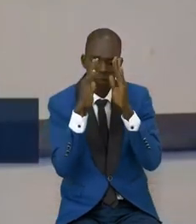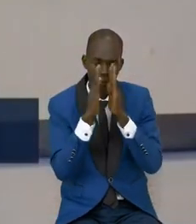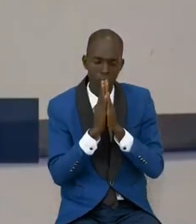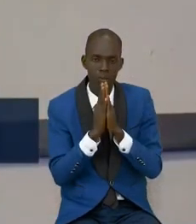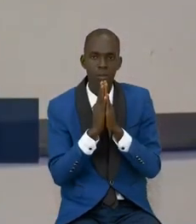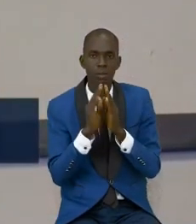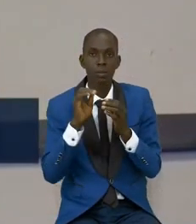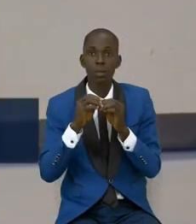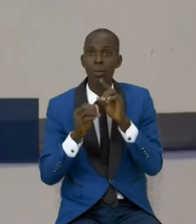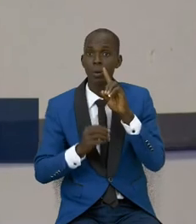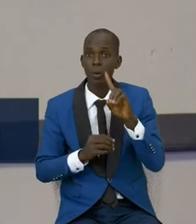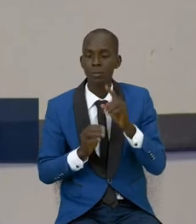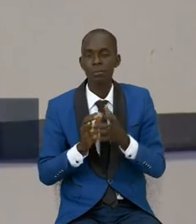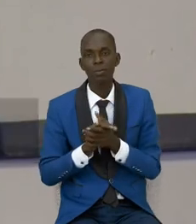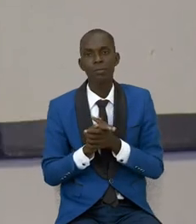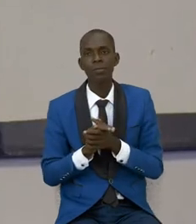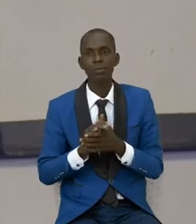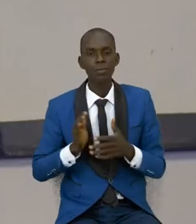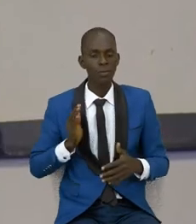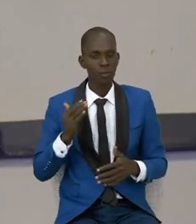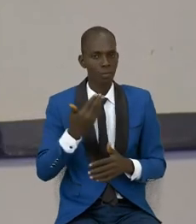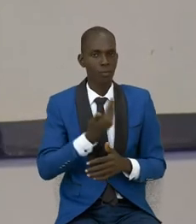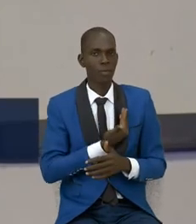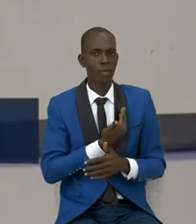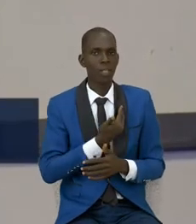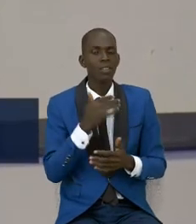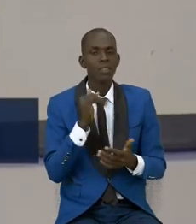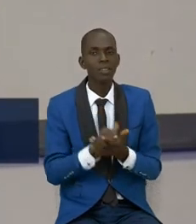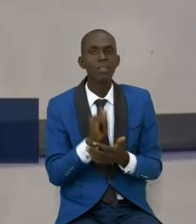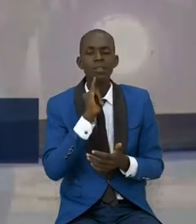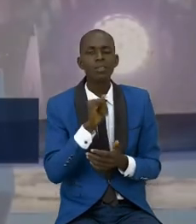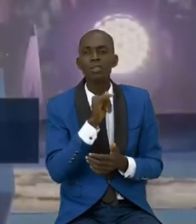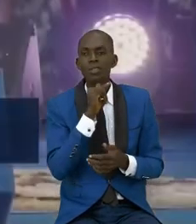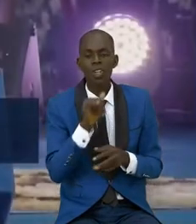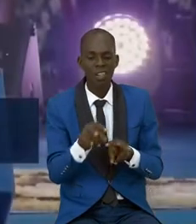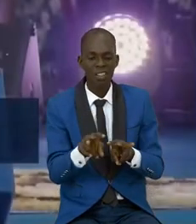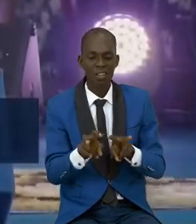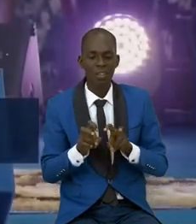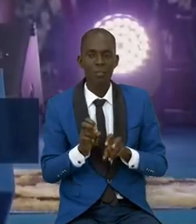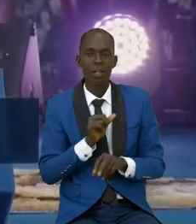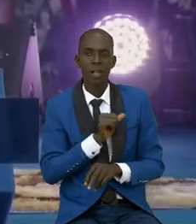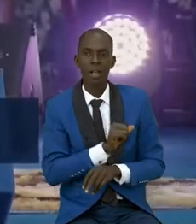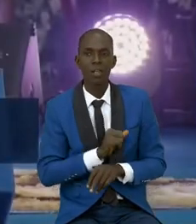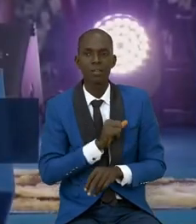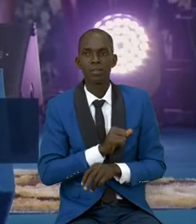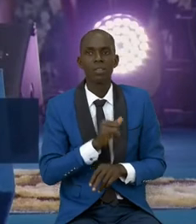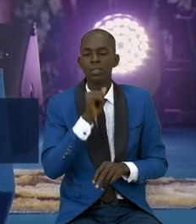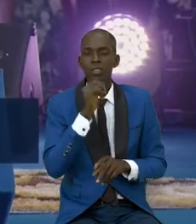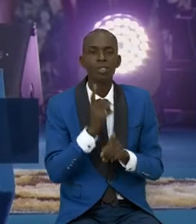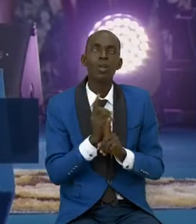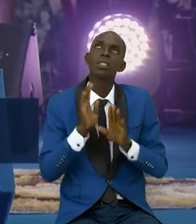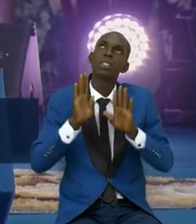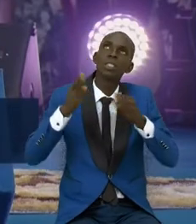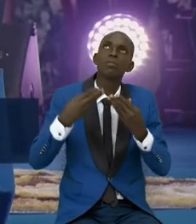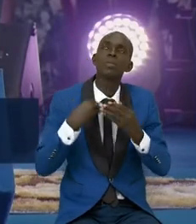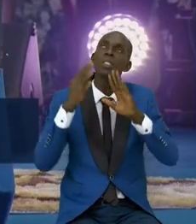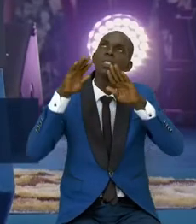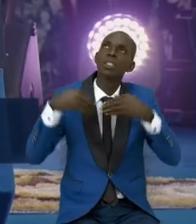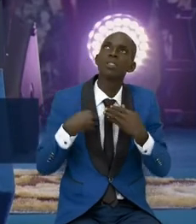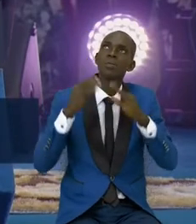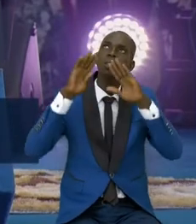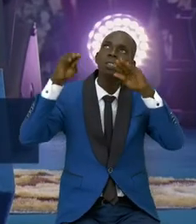Number one, our, that's an unselfish attitude. It's not just give me, give me, give me, give me. It's